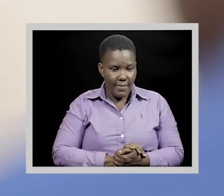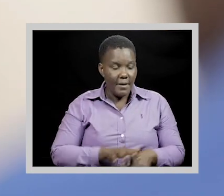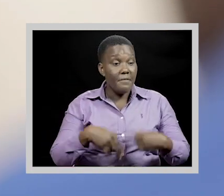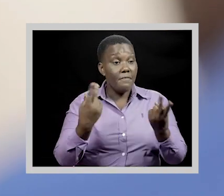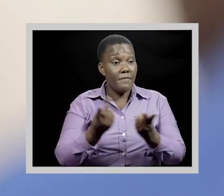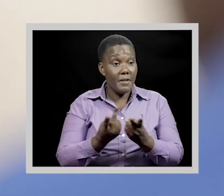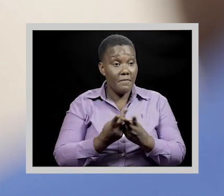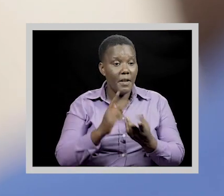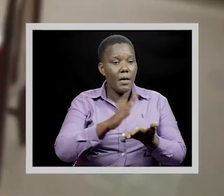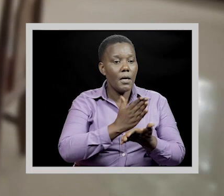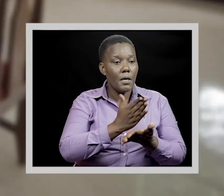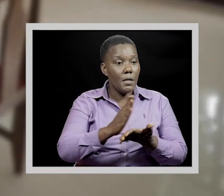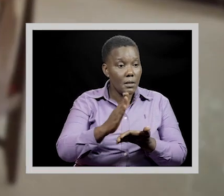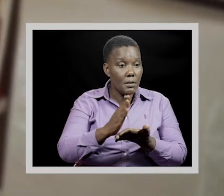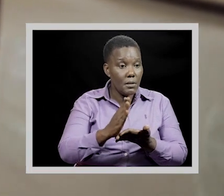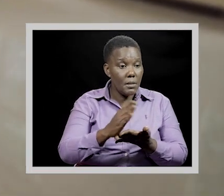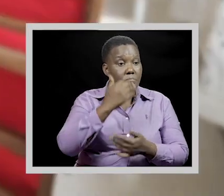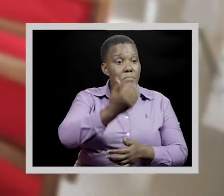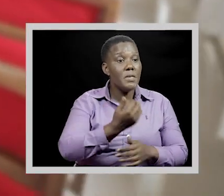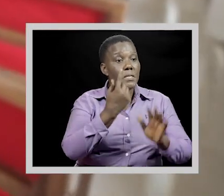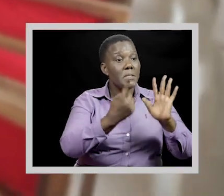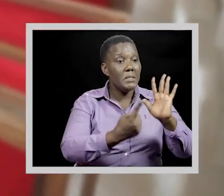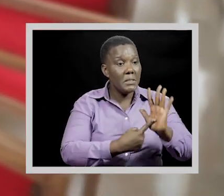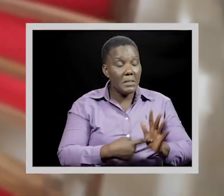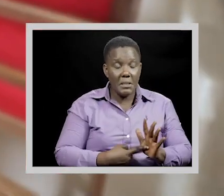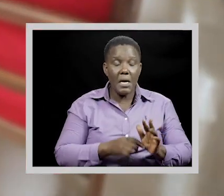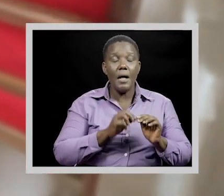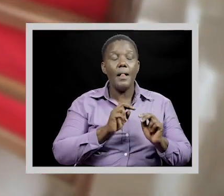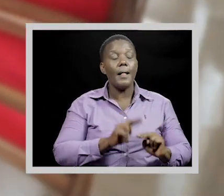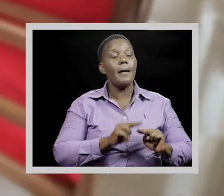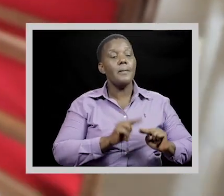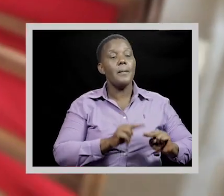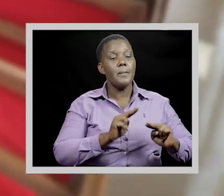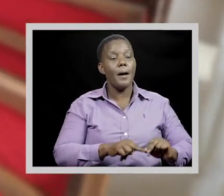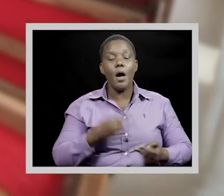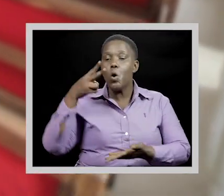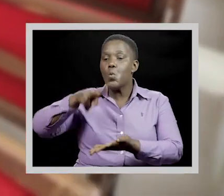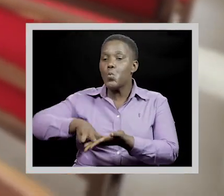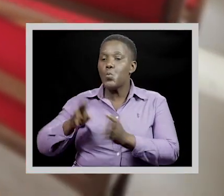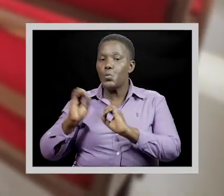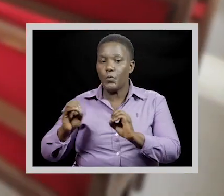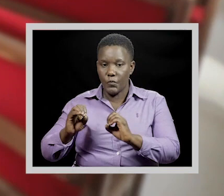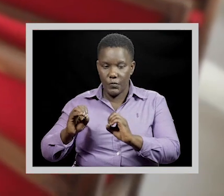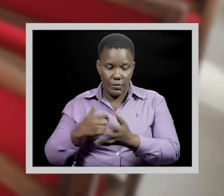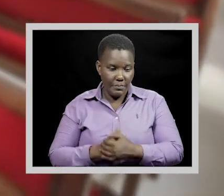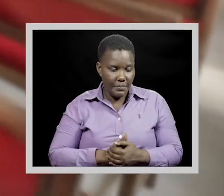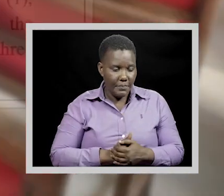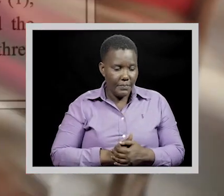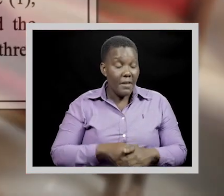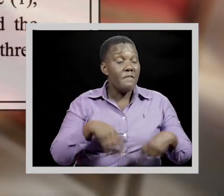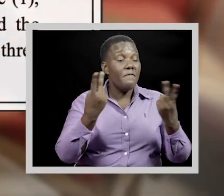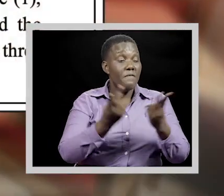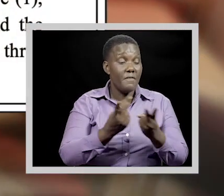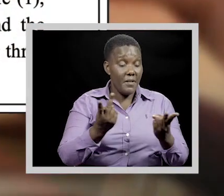Never stay with the case pending for more than 6 months without giving the verdict. With reasonable grounds to be